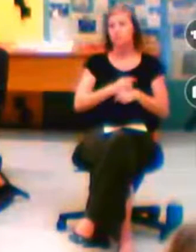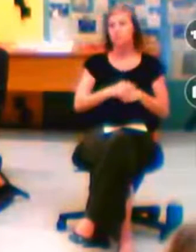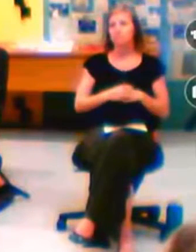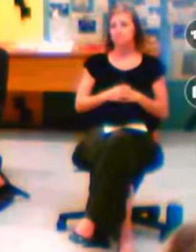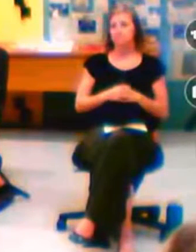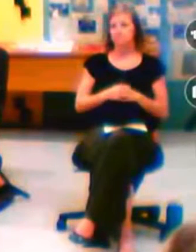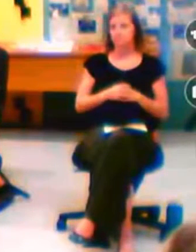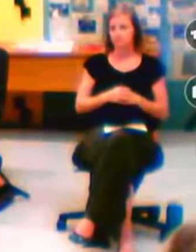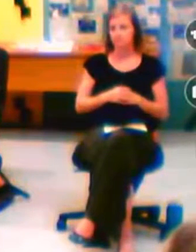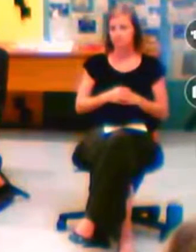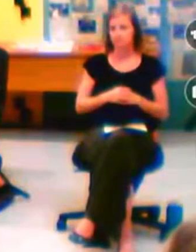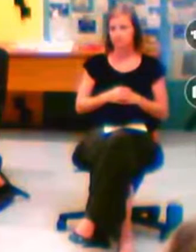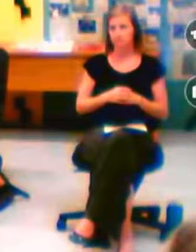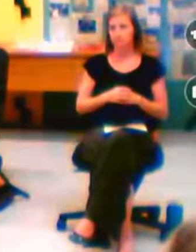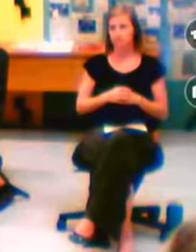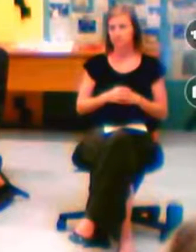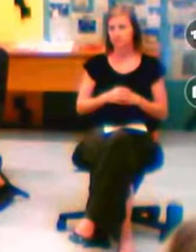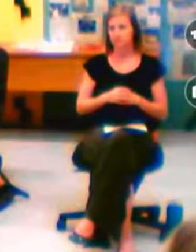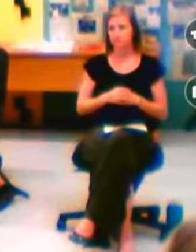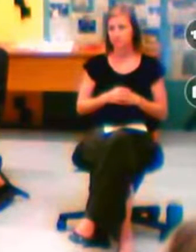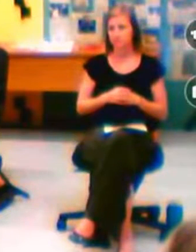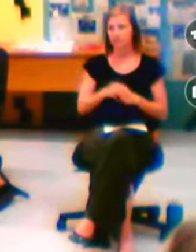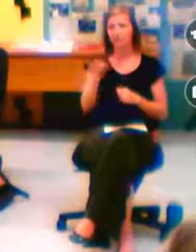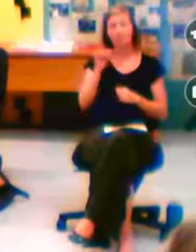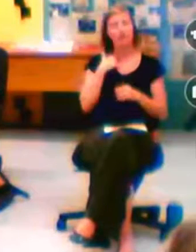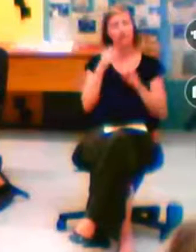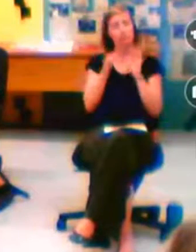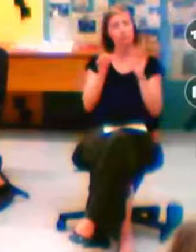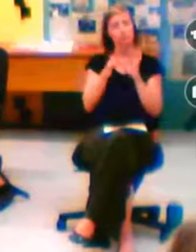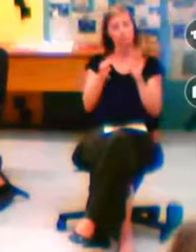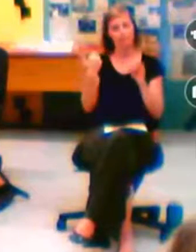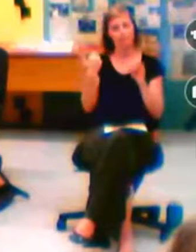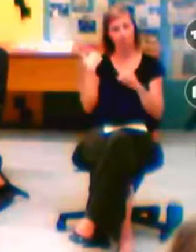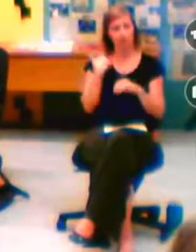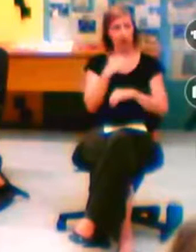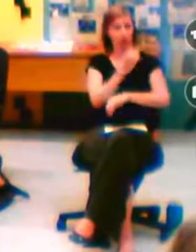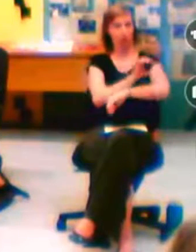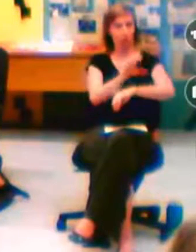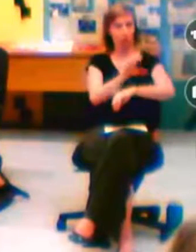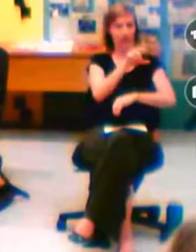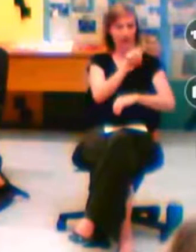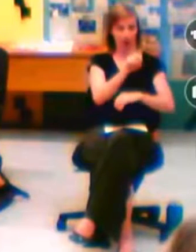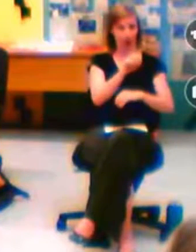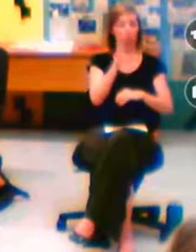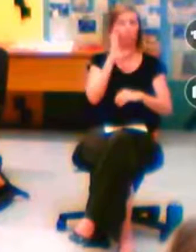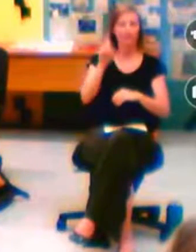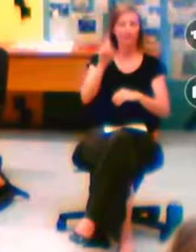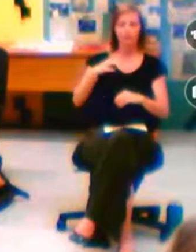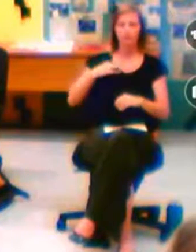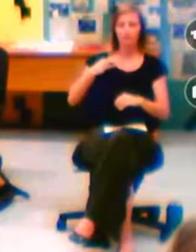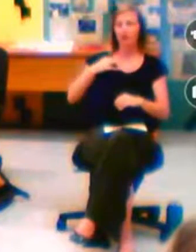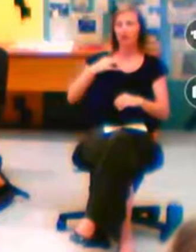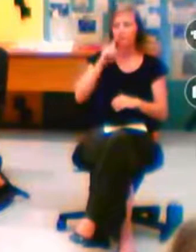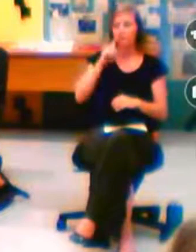given. Your second question had to do with people who move into the state.